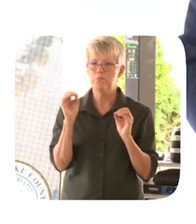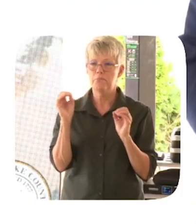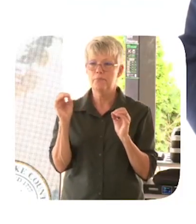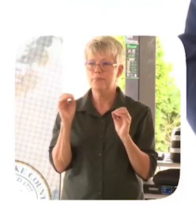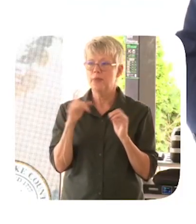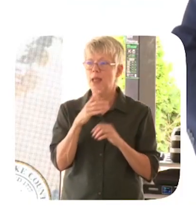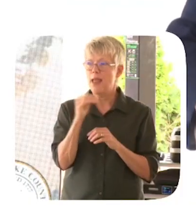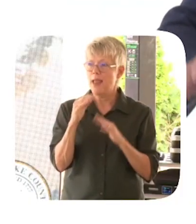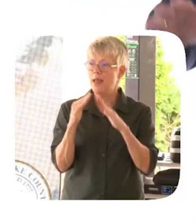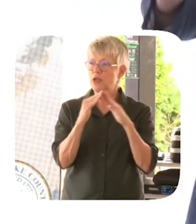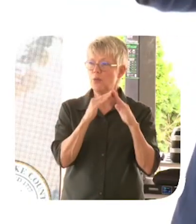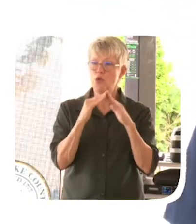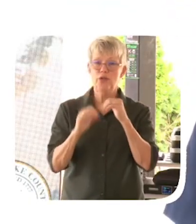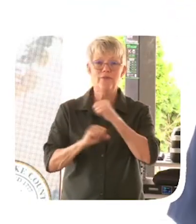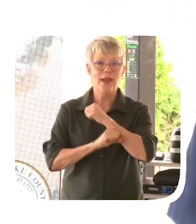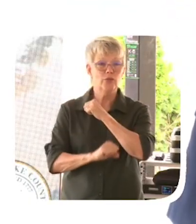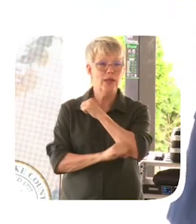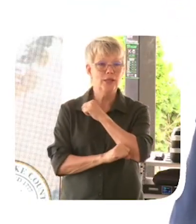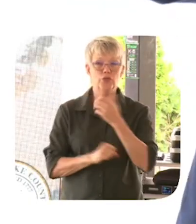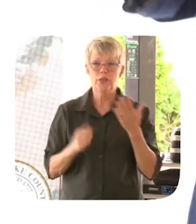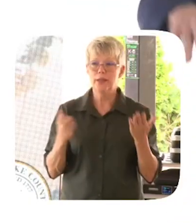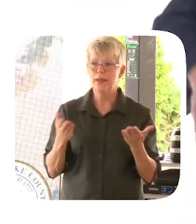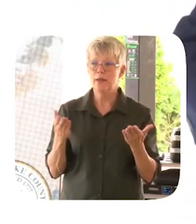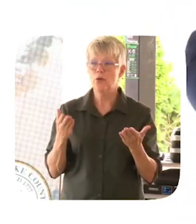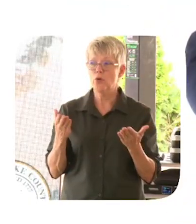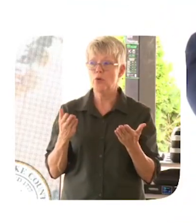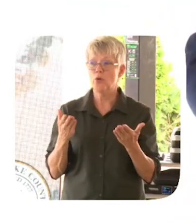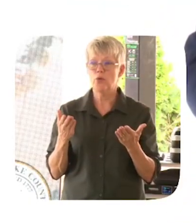Community Foundation of Burke County. Any of you guys here?